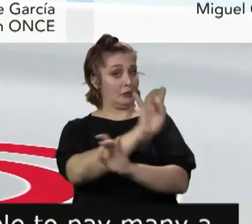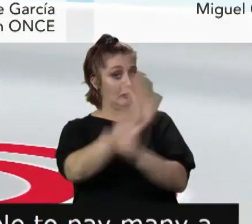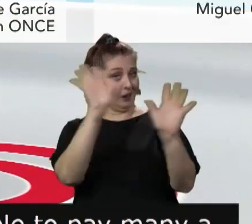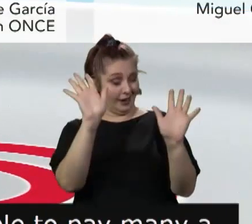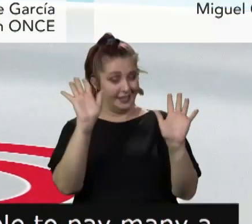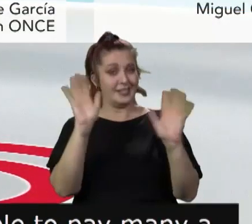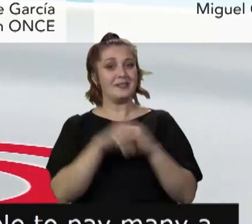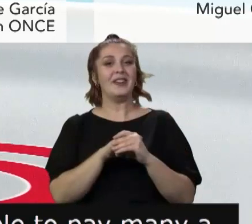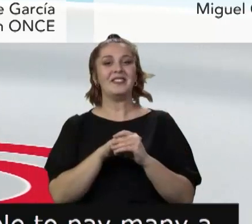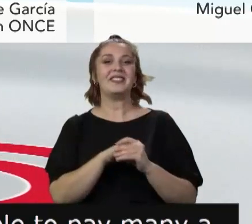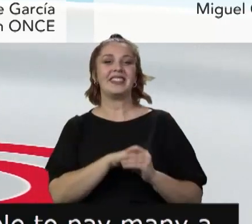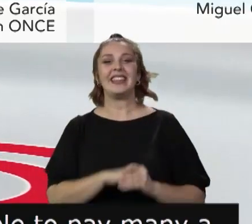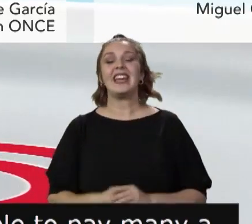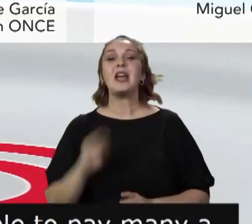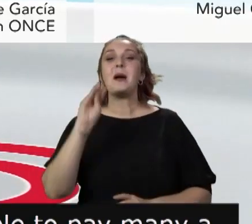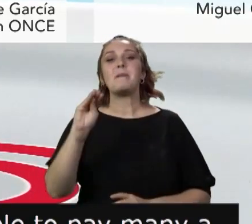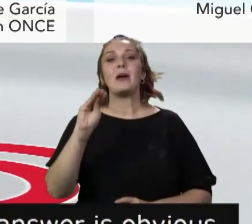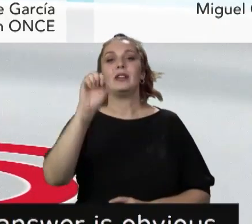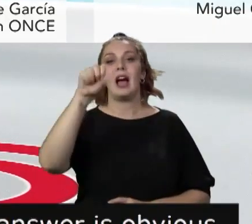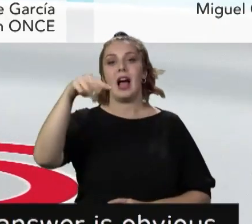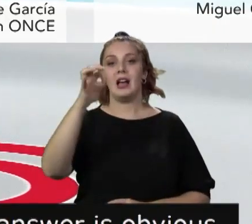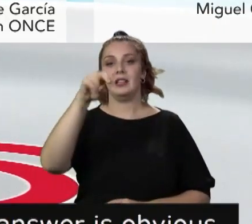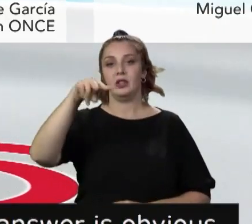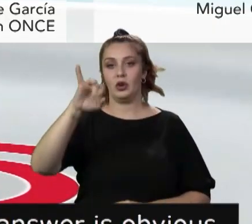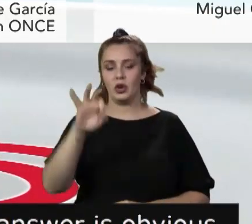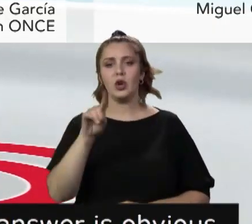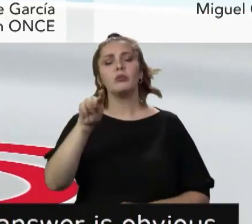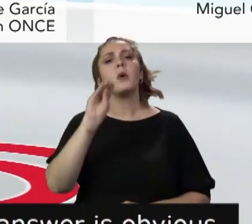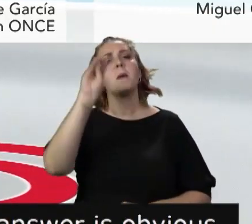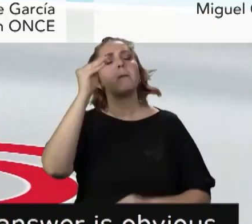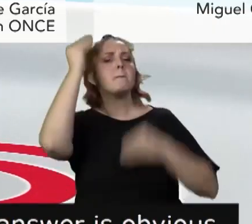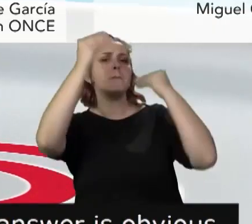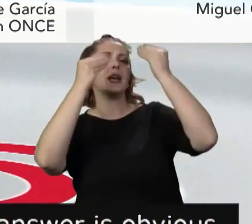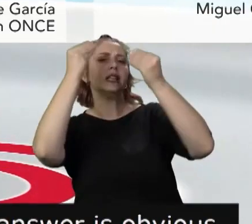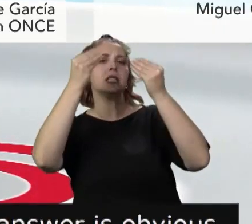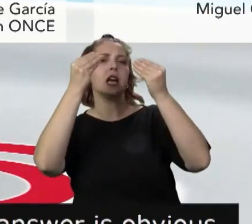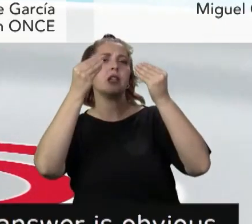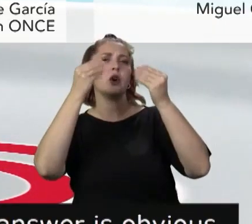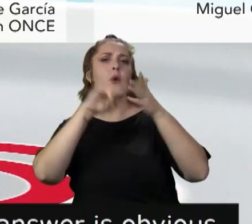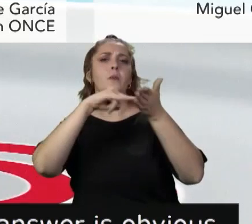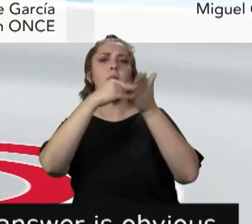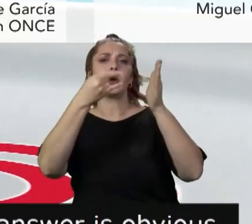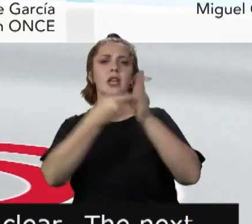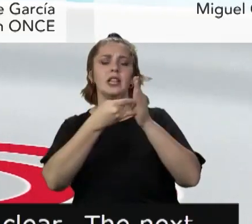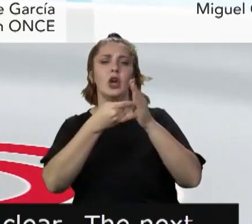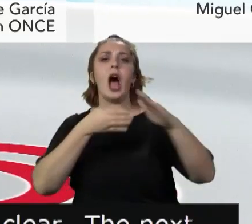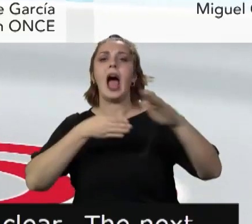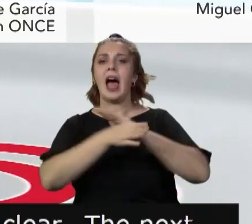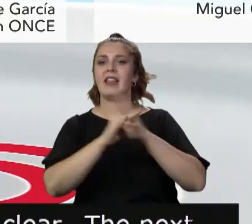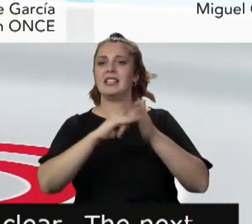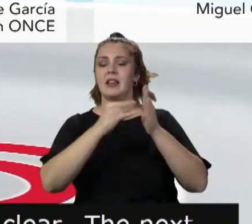Yes, the taxes part was crystal clear. The next question is for Antonio. Antonio, have you taken into